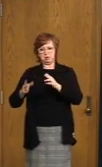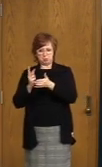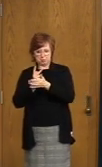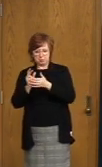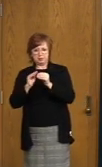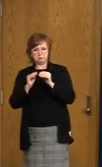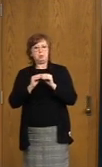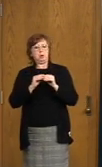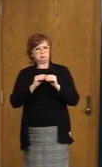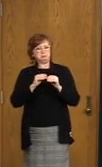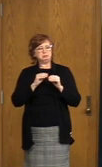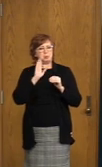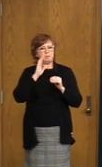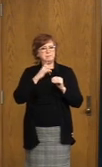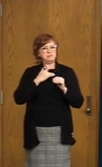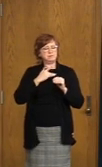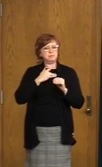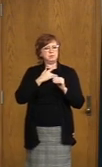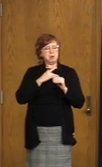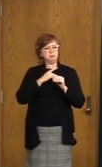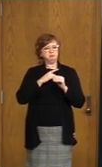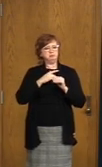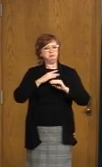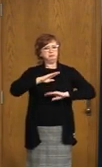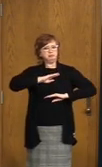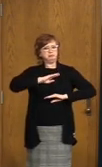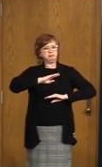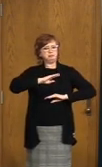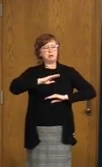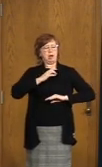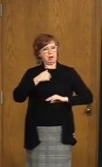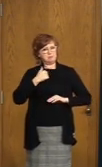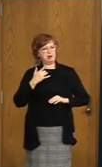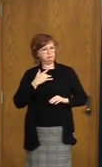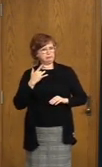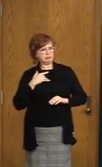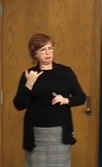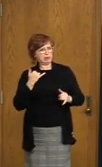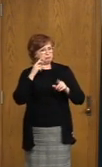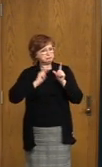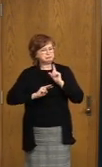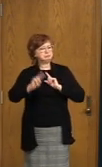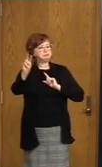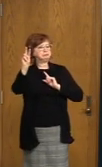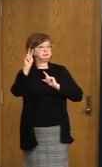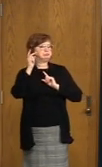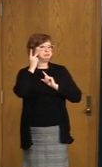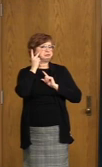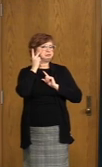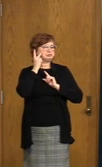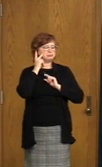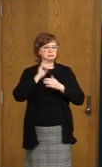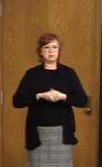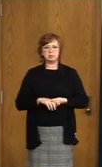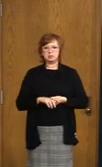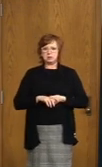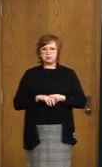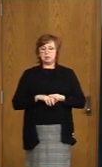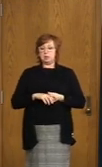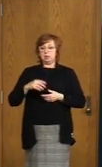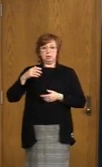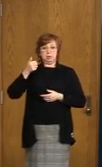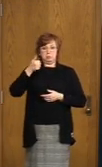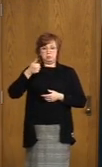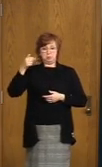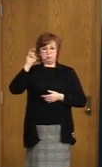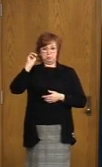It's like the Premier said, I have daily discussions with medical health officer colleagues throughout the province. They're